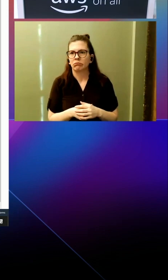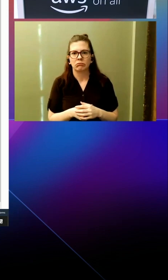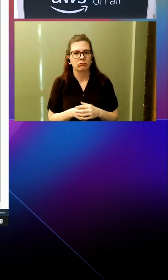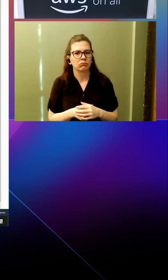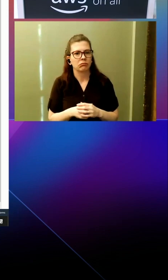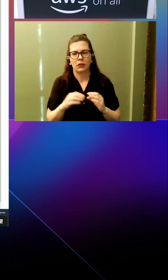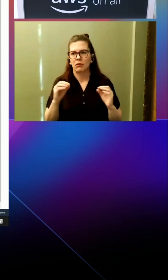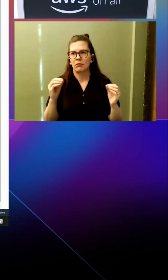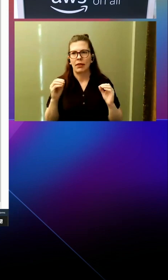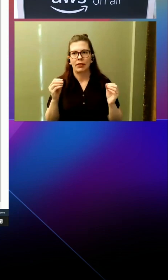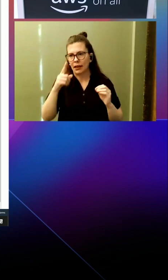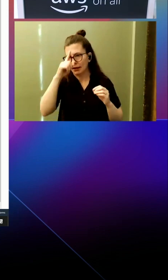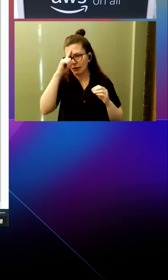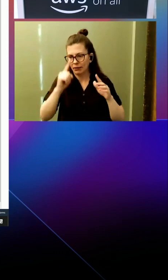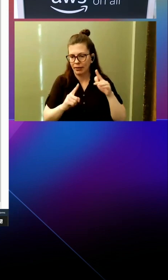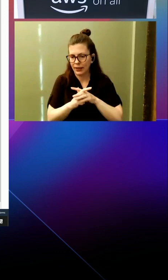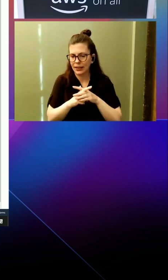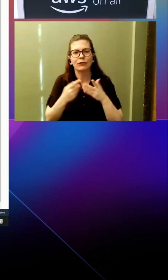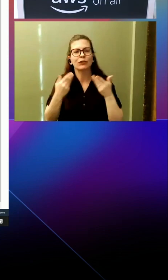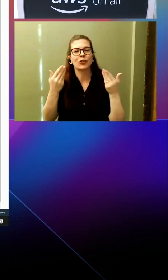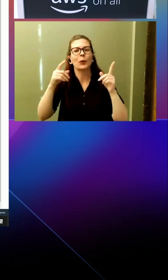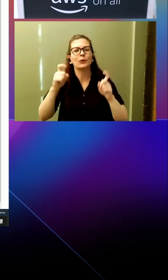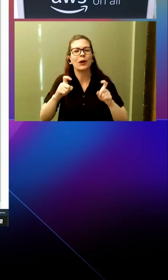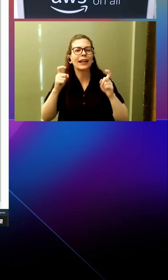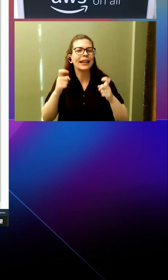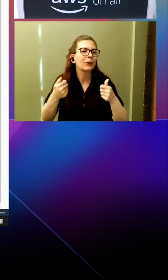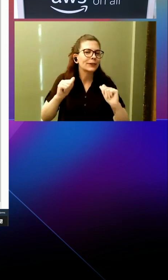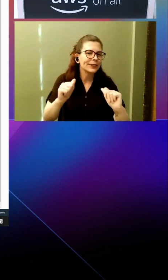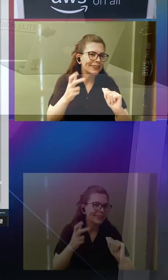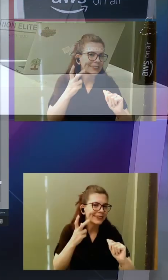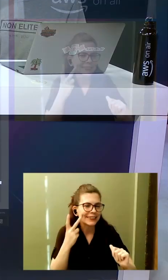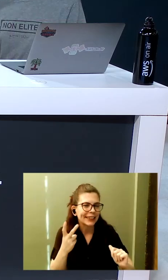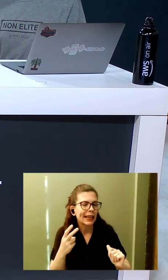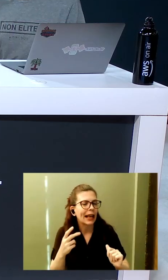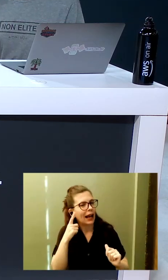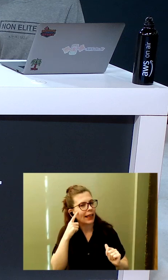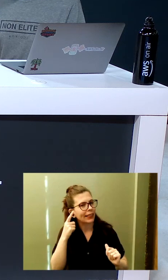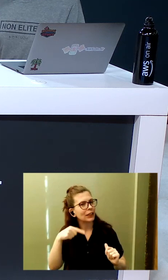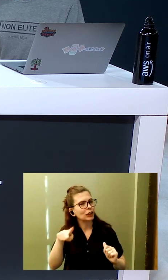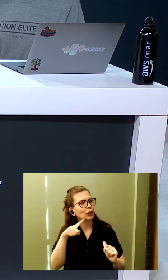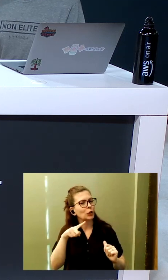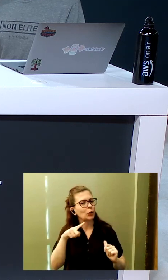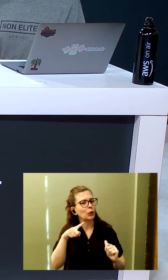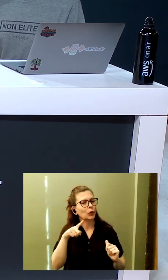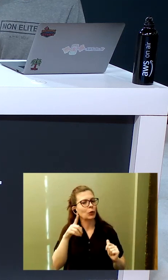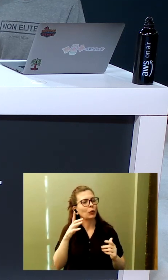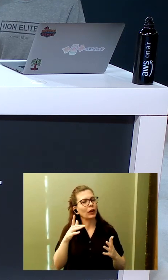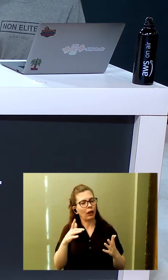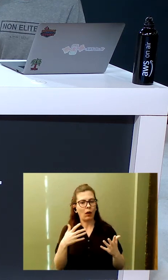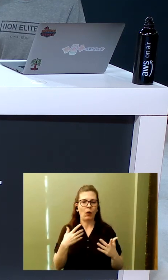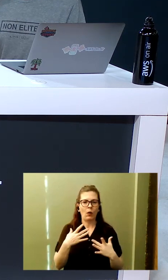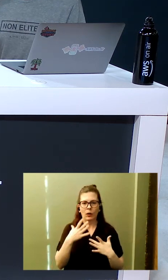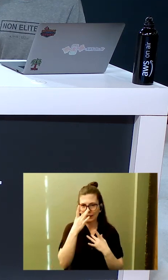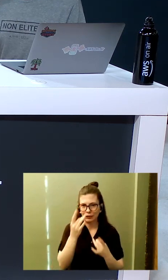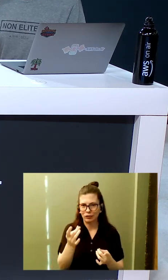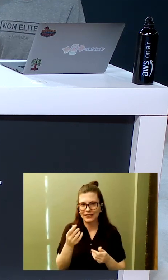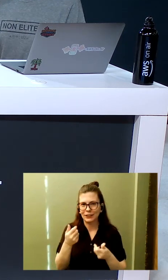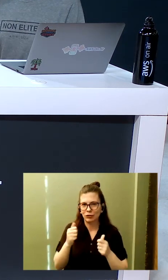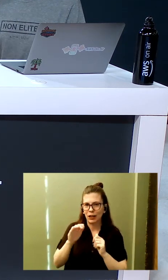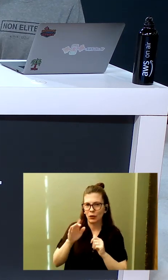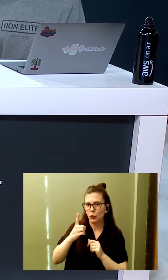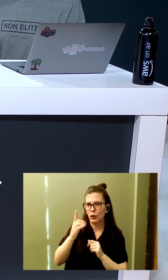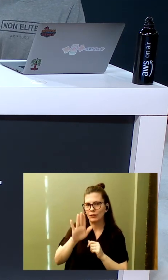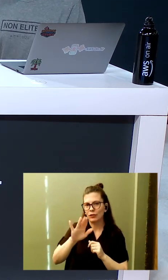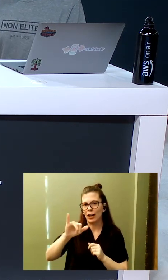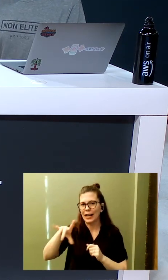but go try out, and I'm pretty sure you will be very enthused about trying out one of your ID doc to see if it works or not. And I